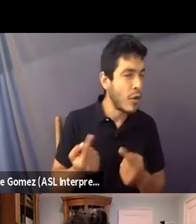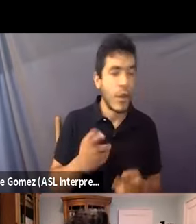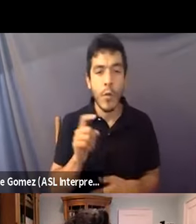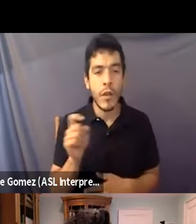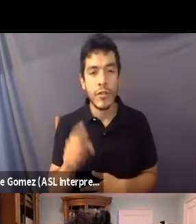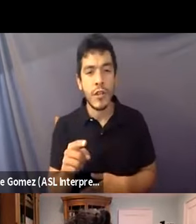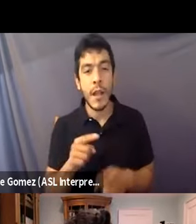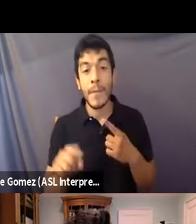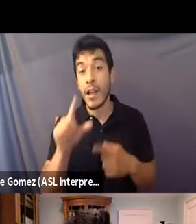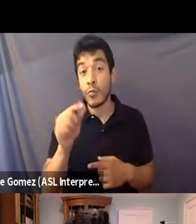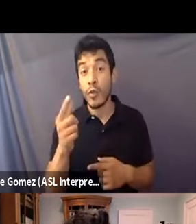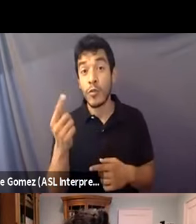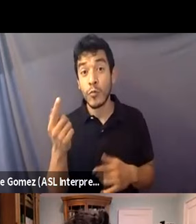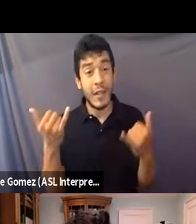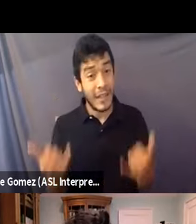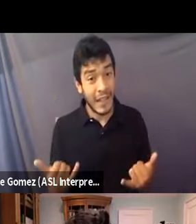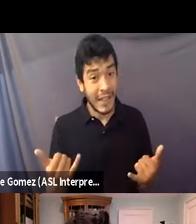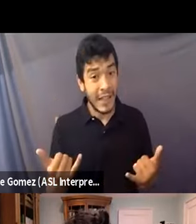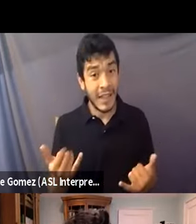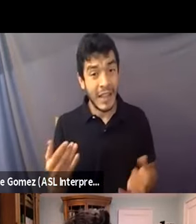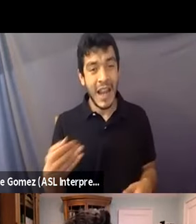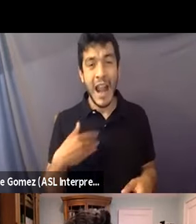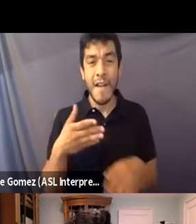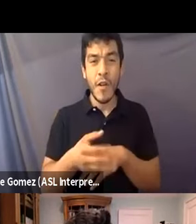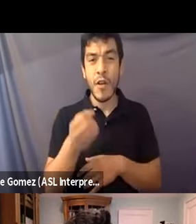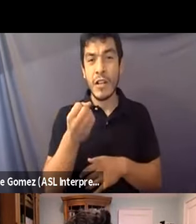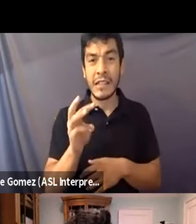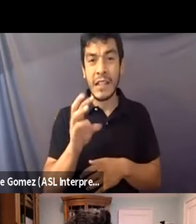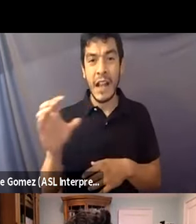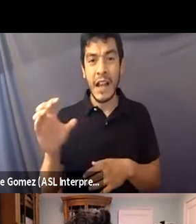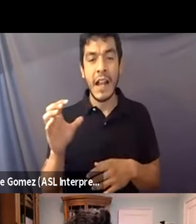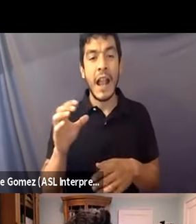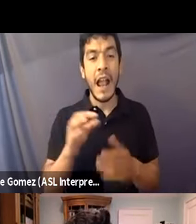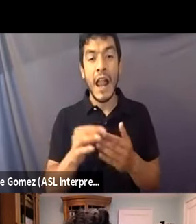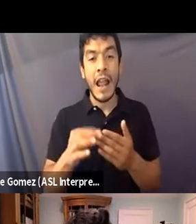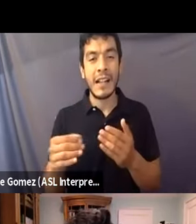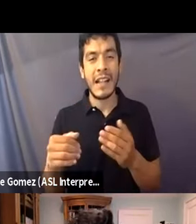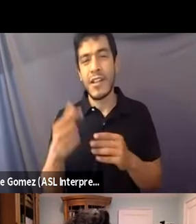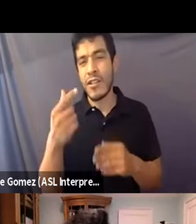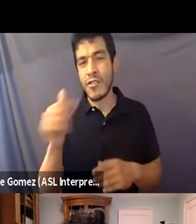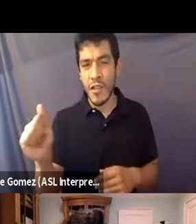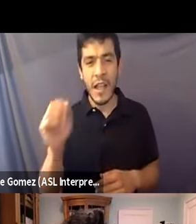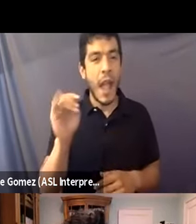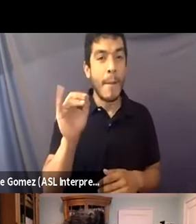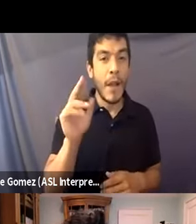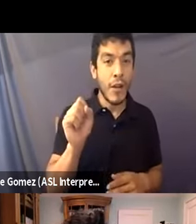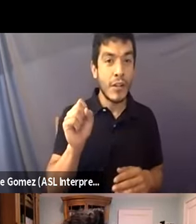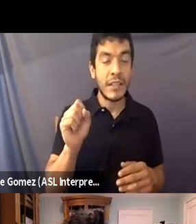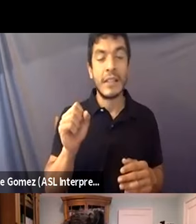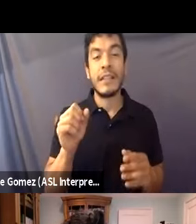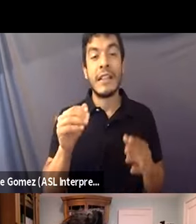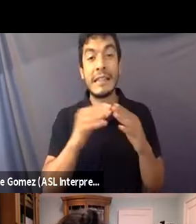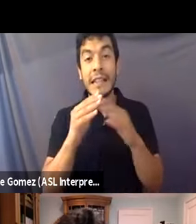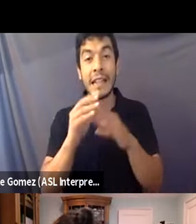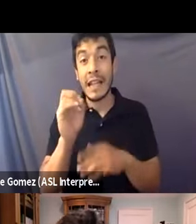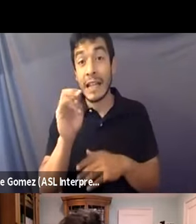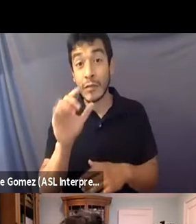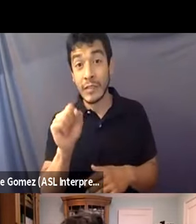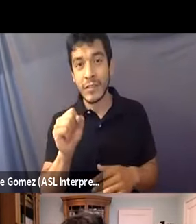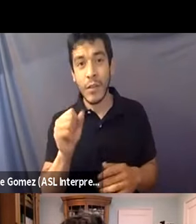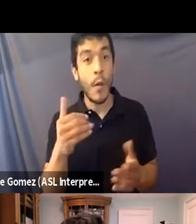2021 and there are over 1600 municipal elections in Georgia, mayors, city council, etc. So be the person, like